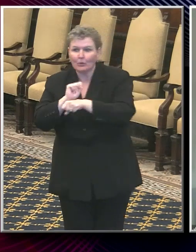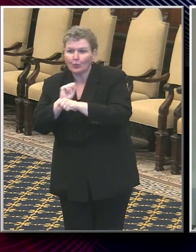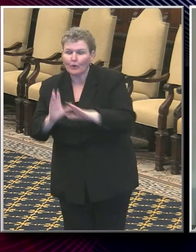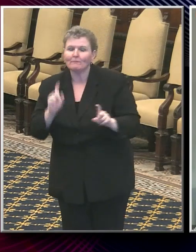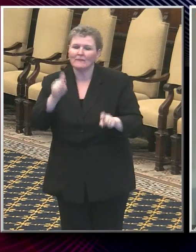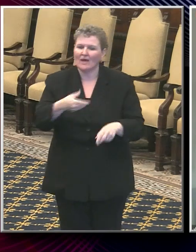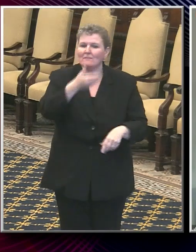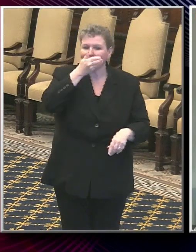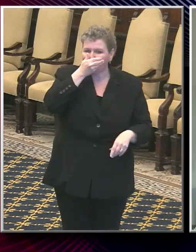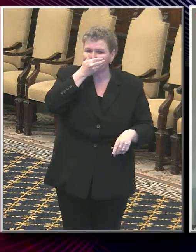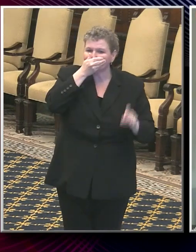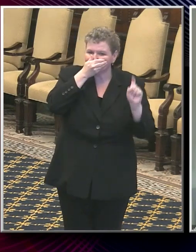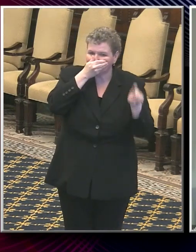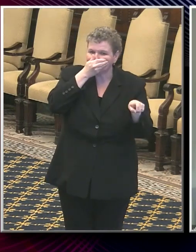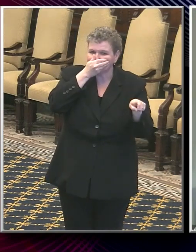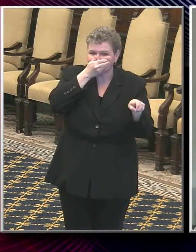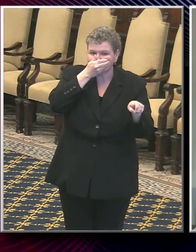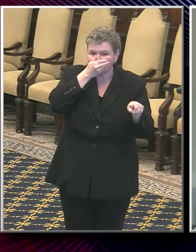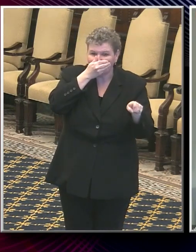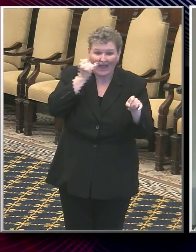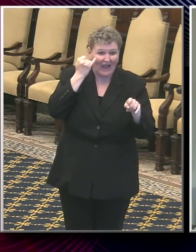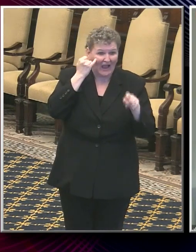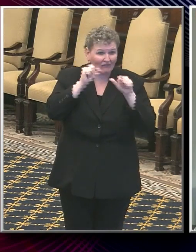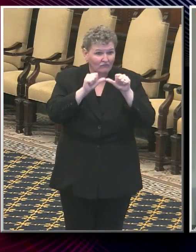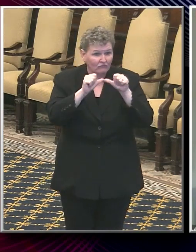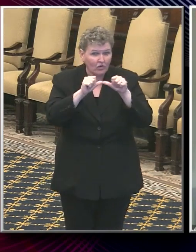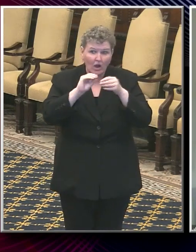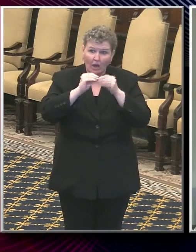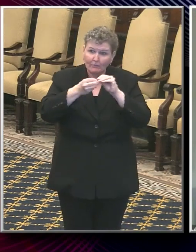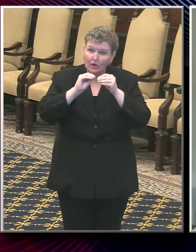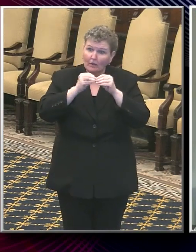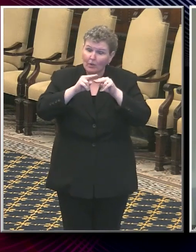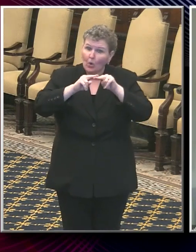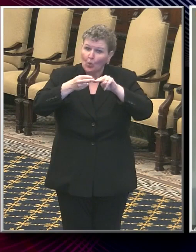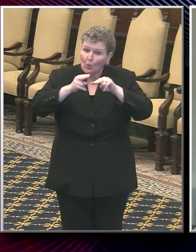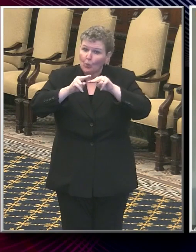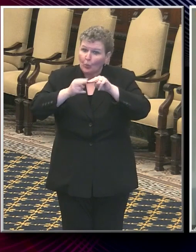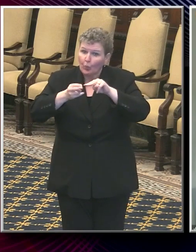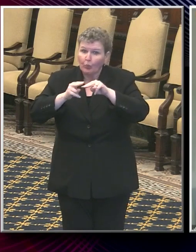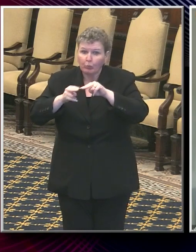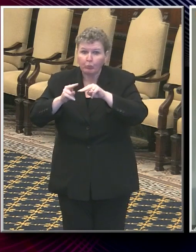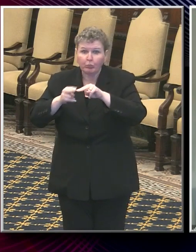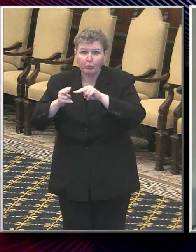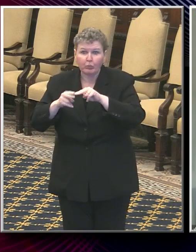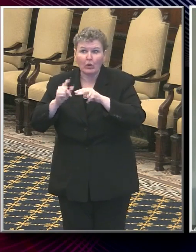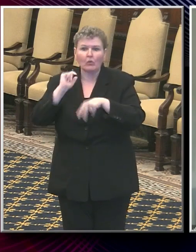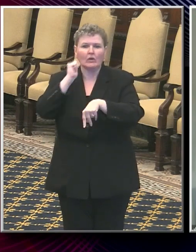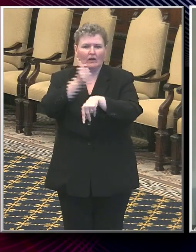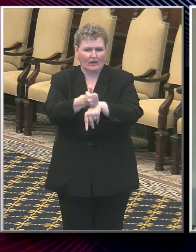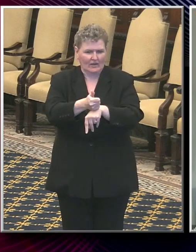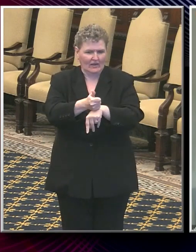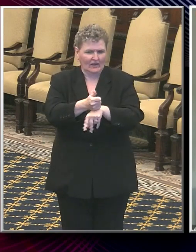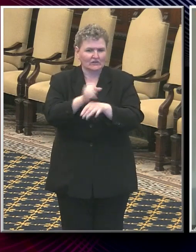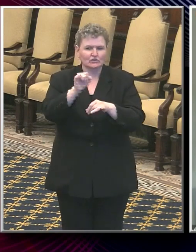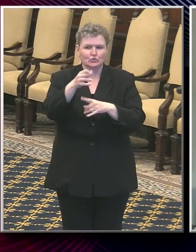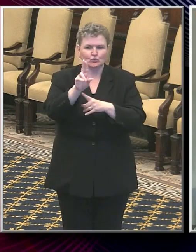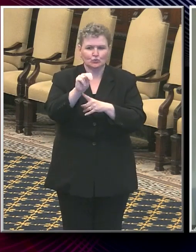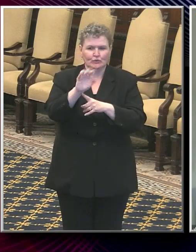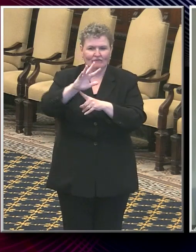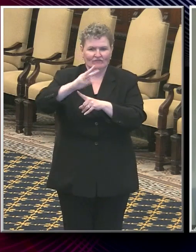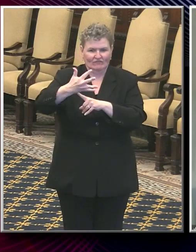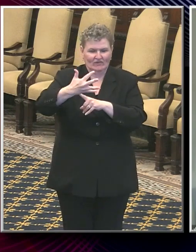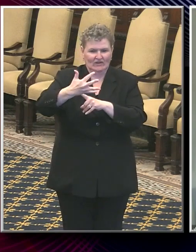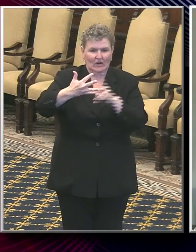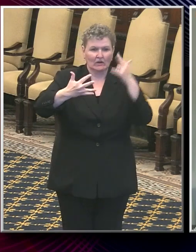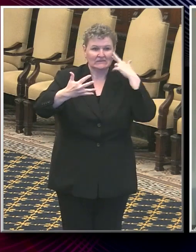If things continue to look good, we expect that Philadelphia will go to what the governor calls the yellow phase as of June 5th, and we hope to